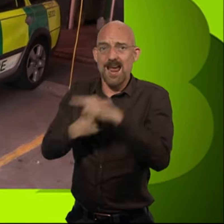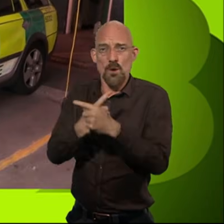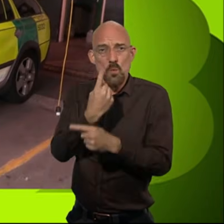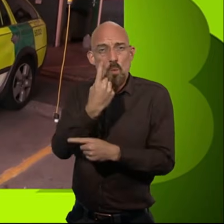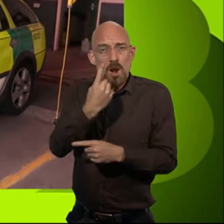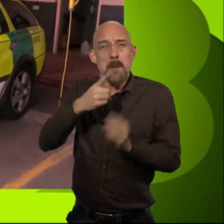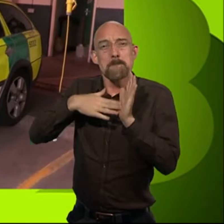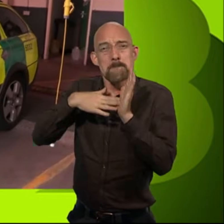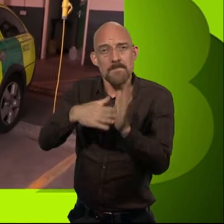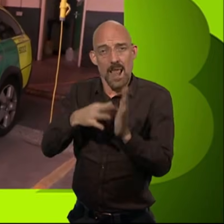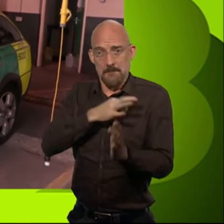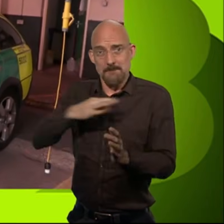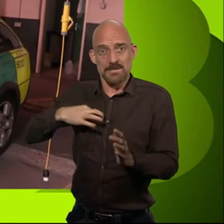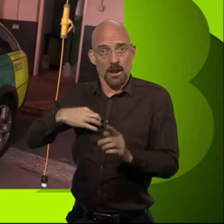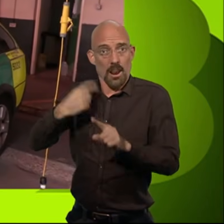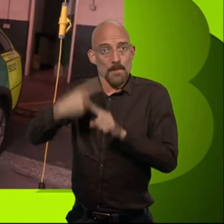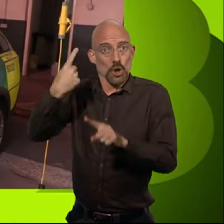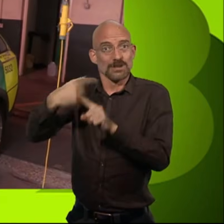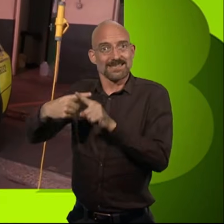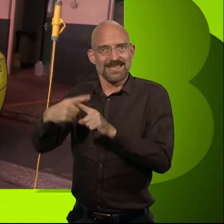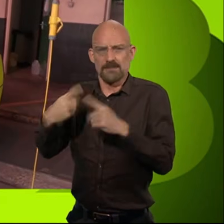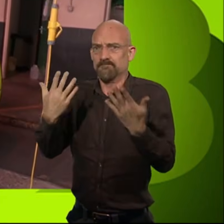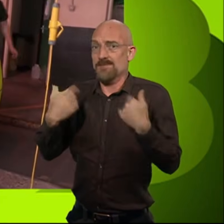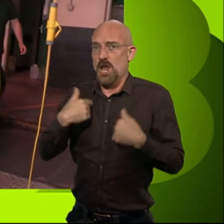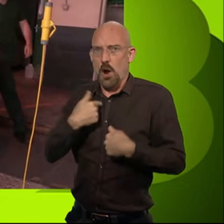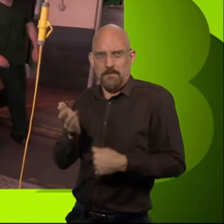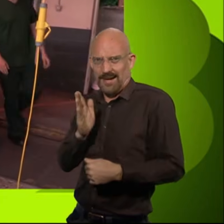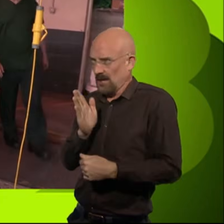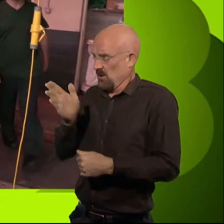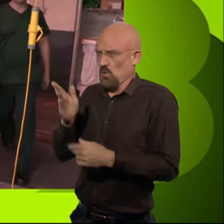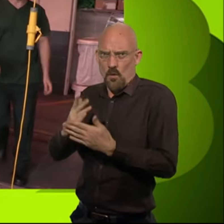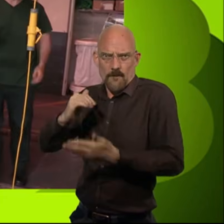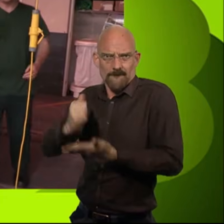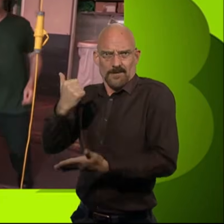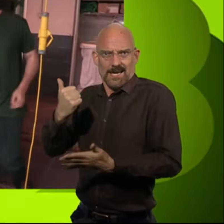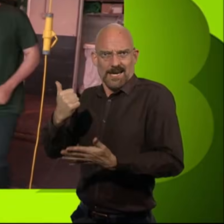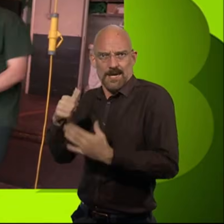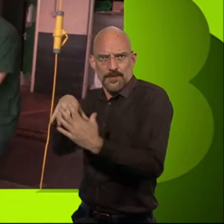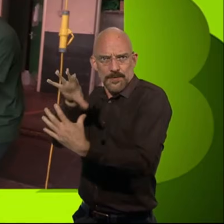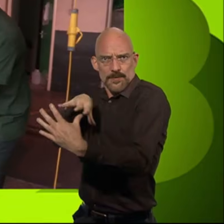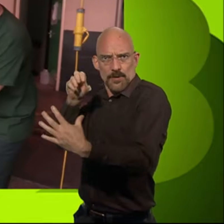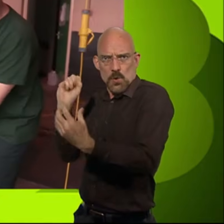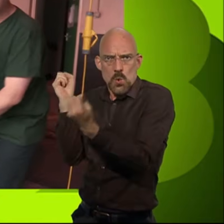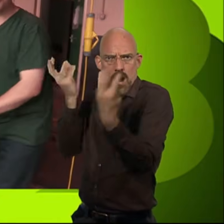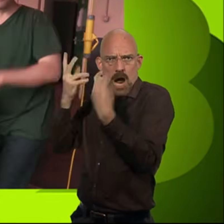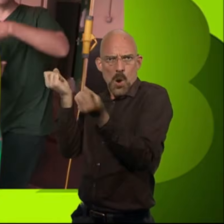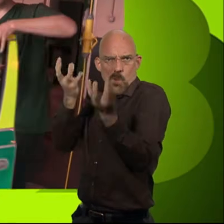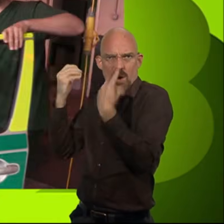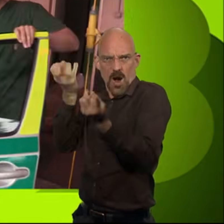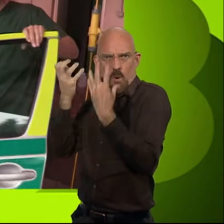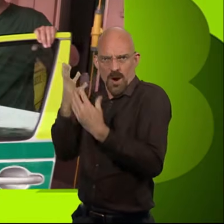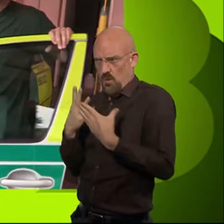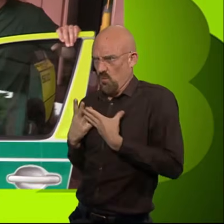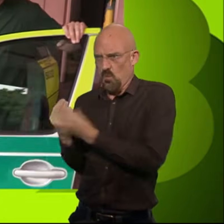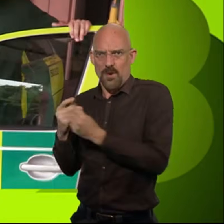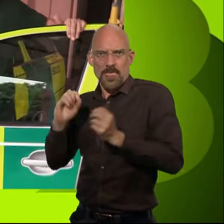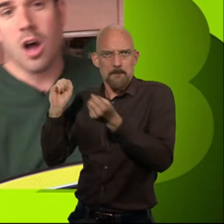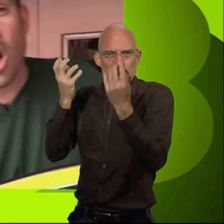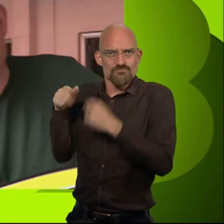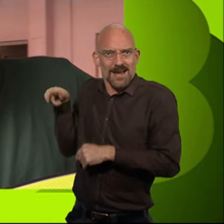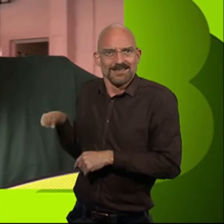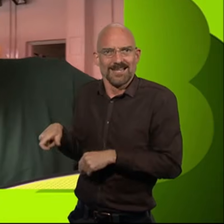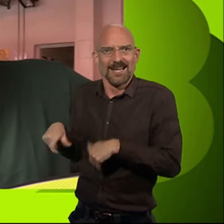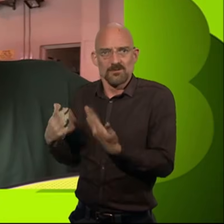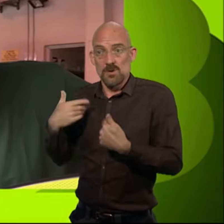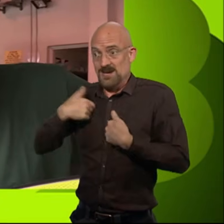emergencies. I'm heading out in this state-of-the-art rapid response vehicle to show you more about the life-saving work these paramedics